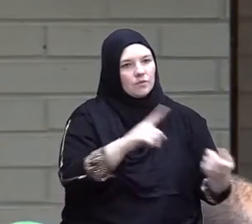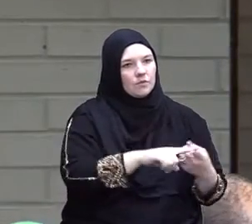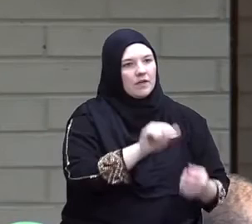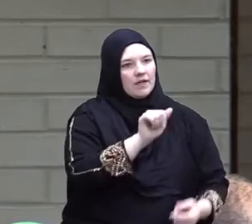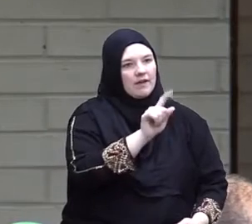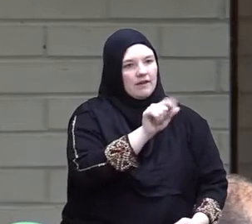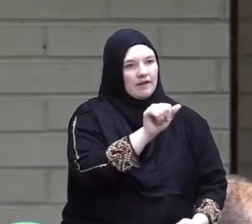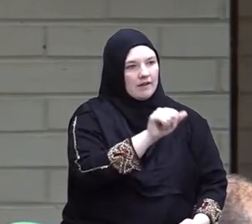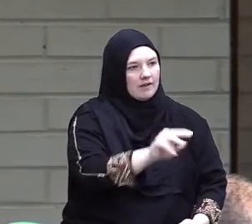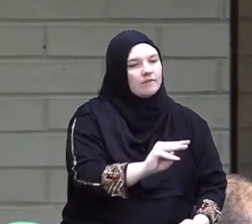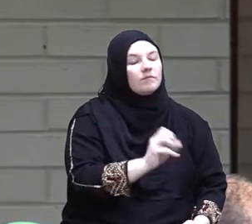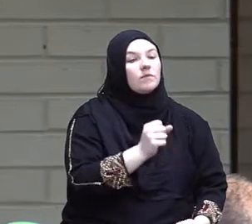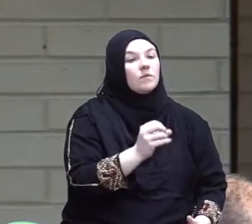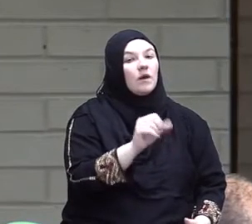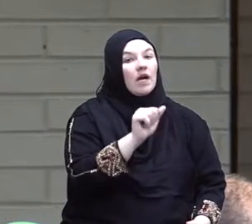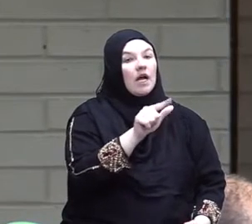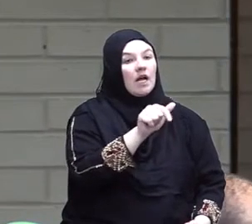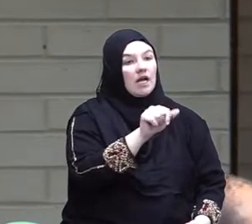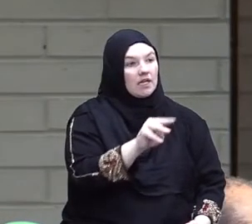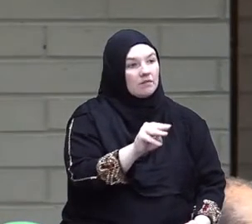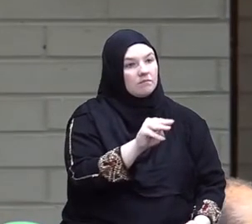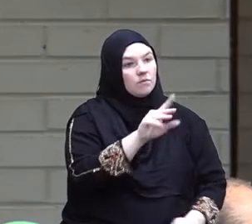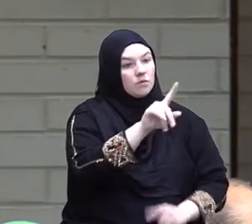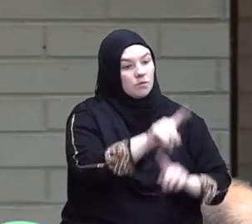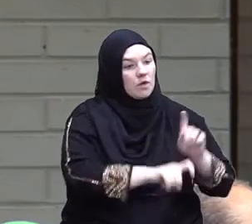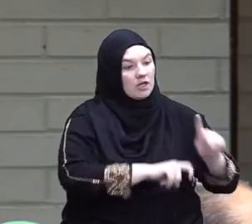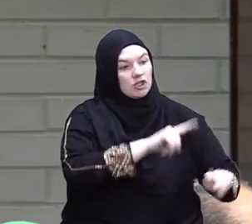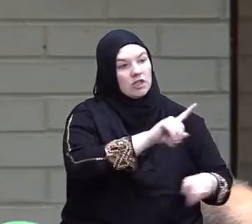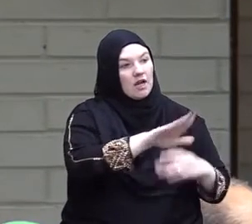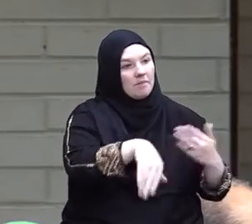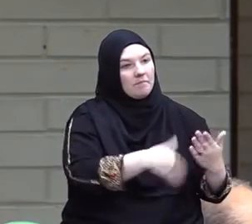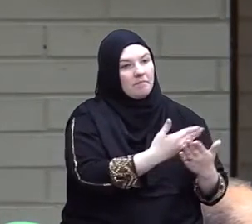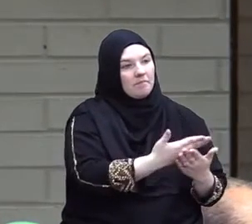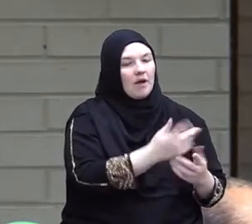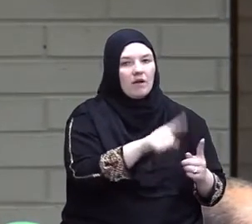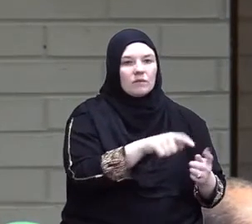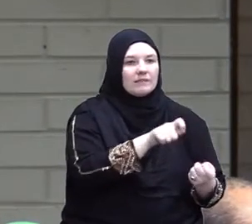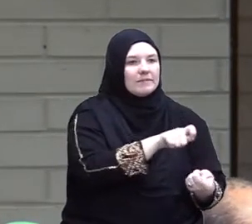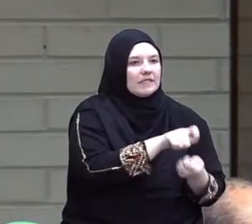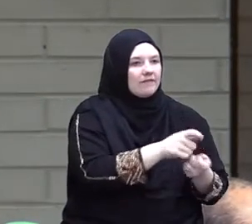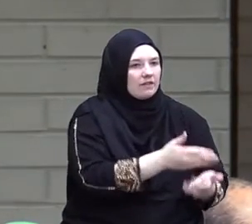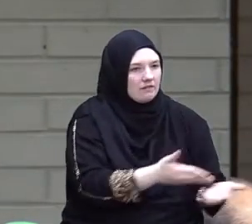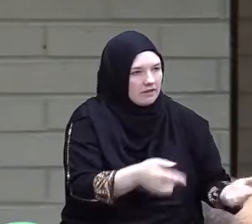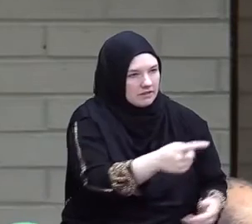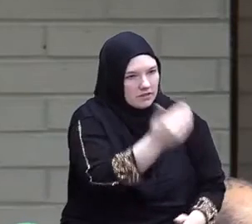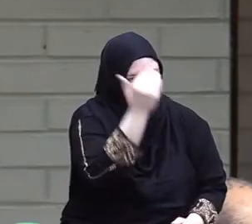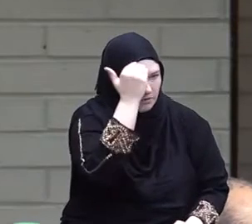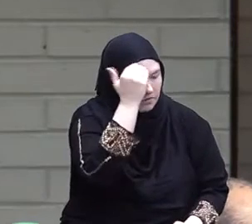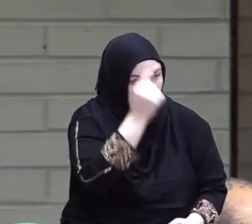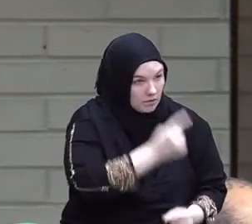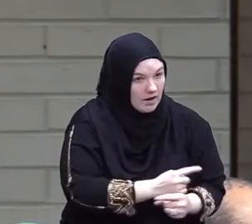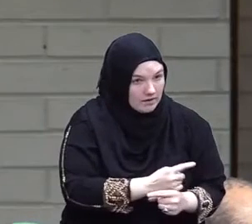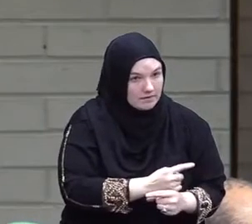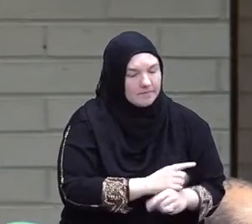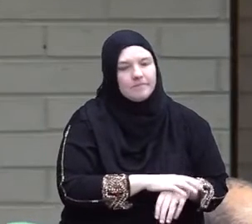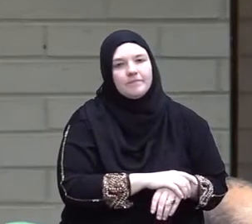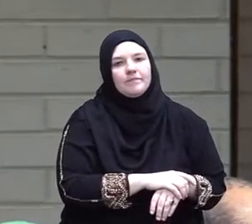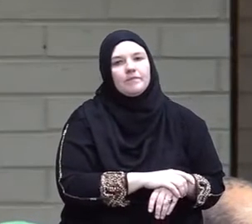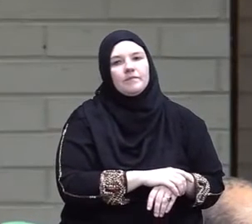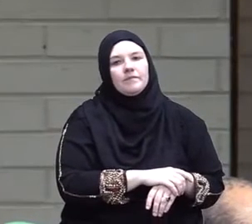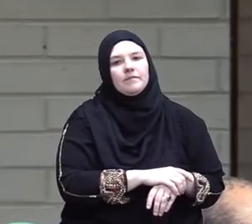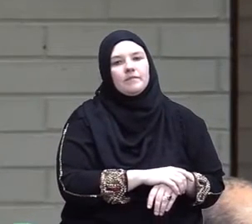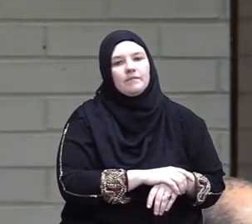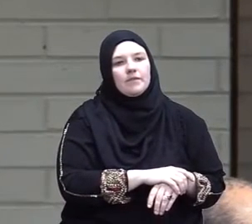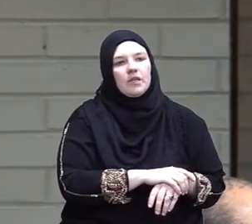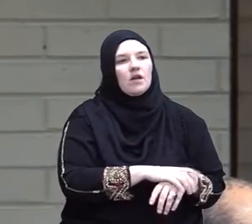So Adam was questioned about certain things, right? To nominate